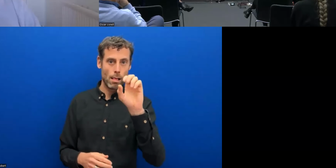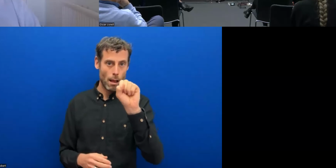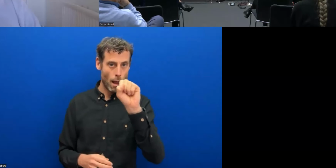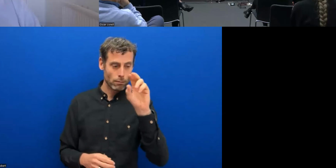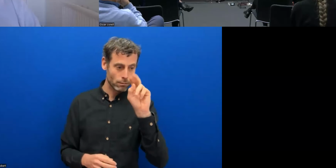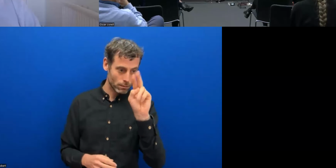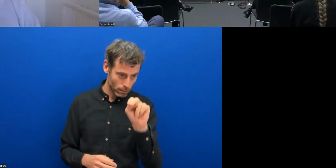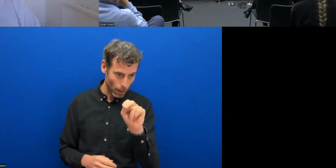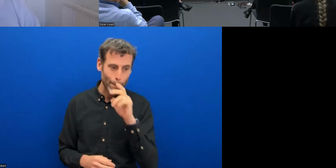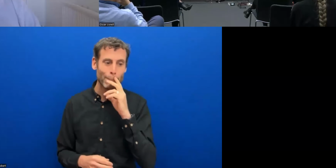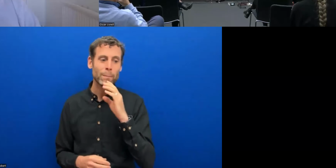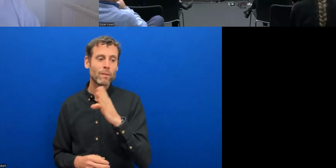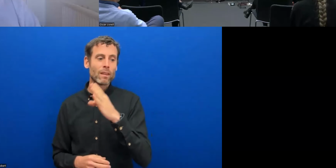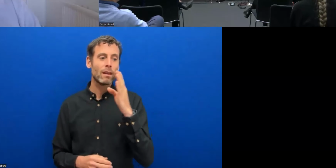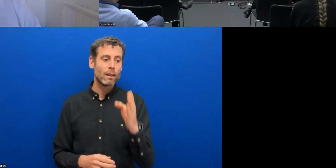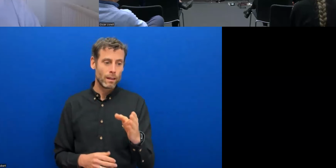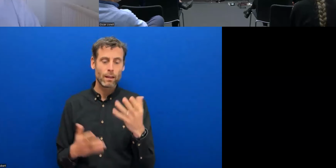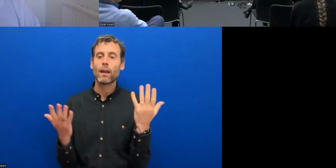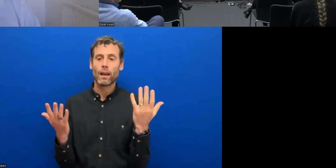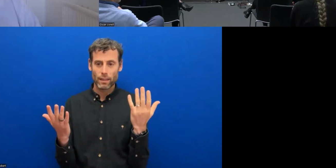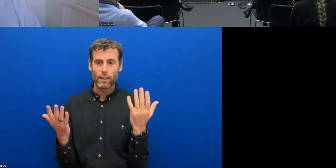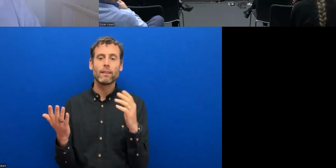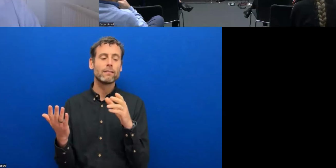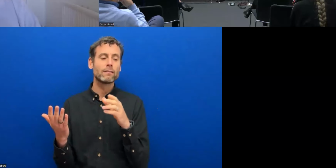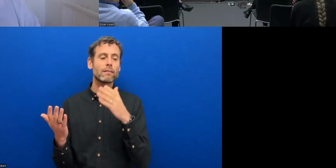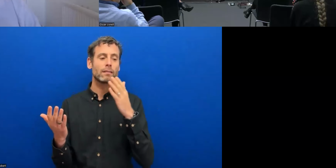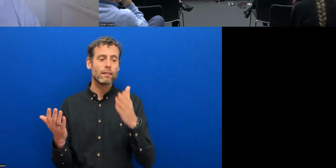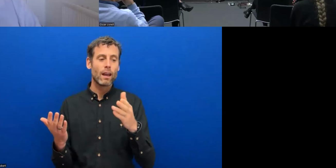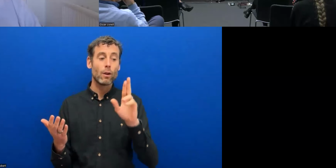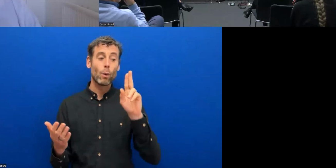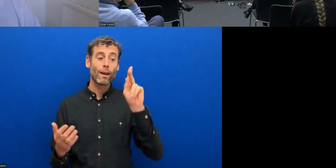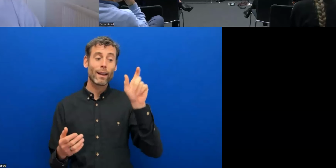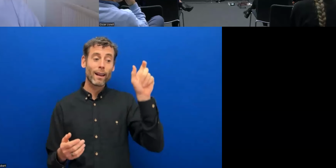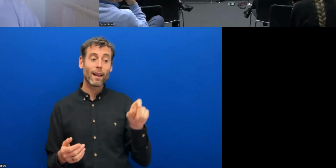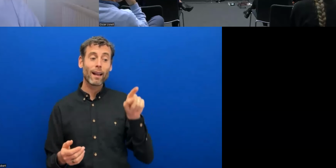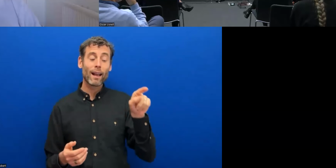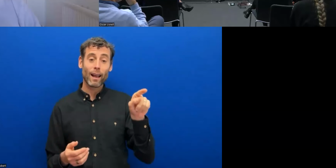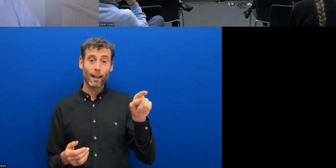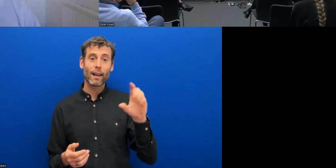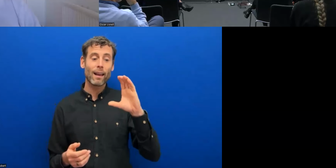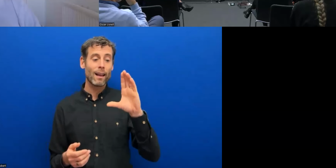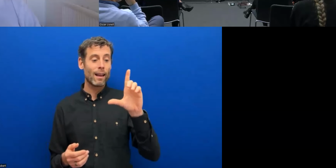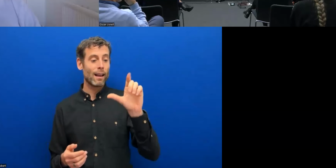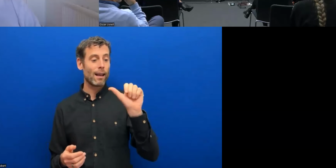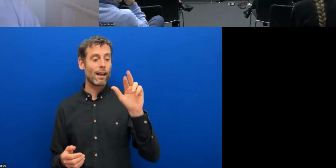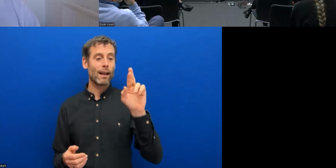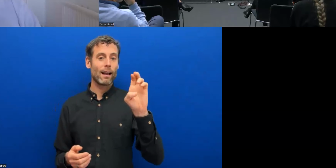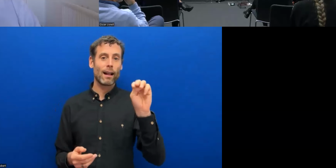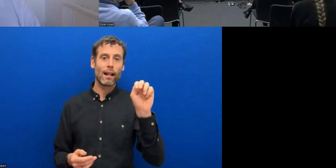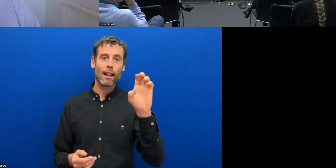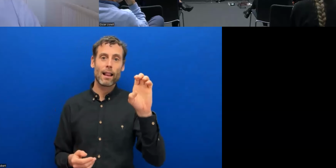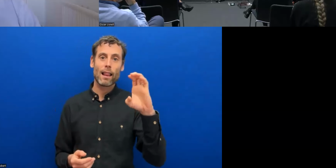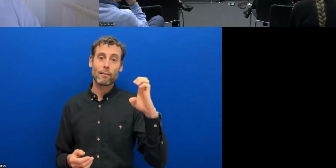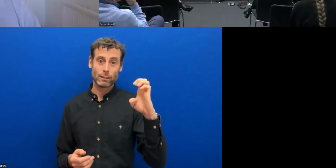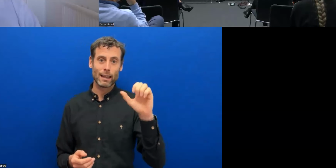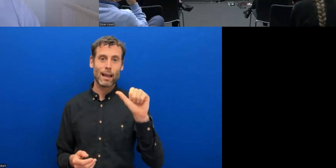workshop leader who's also been working with us for a very long time. And from the UK, we are joining also Clarence Adoo, musician who's been working